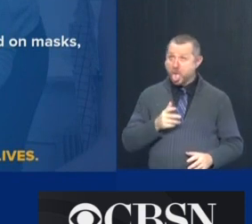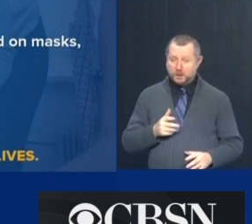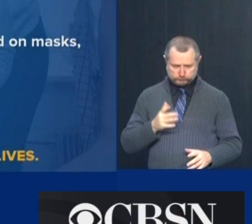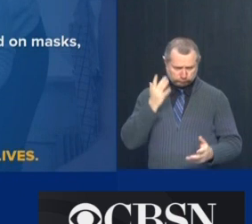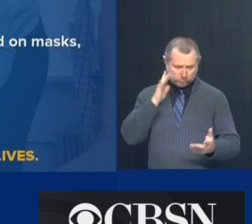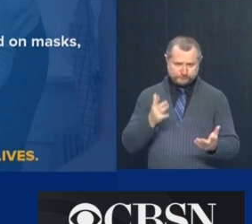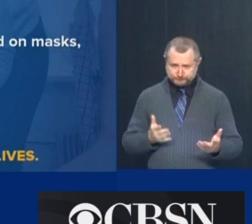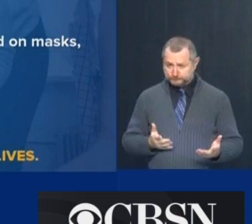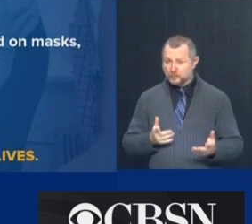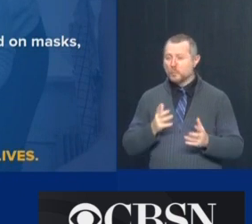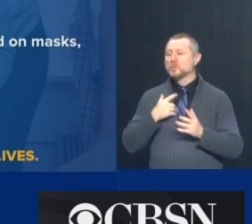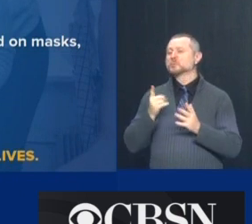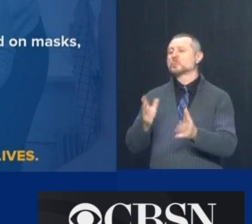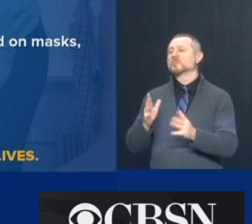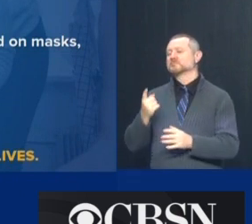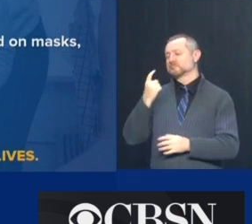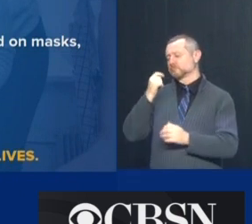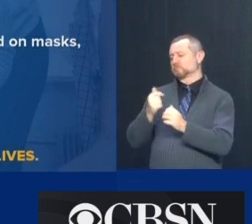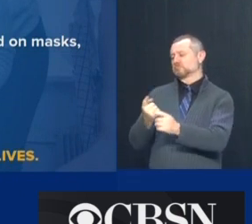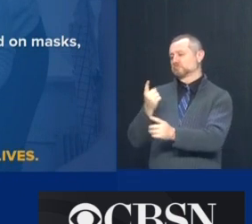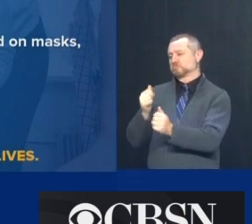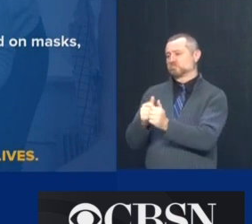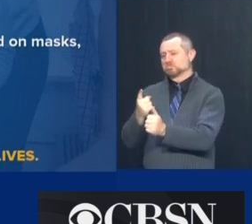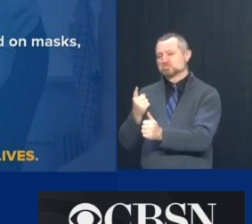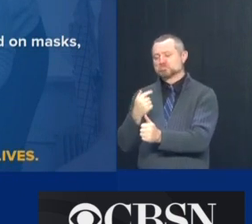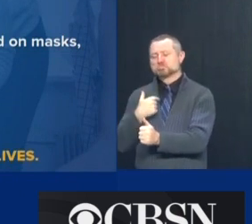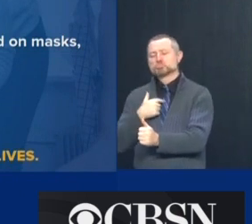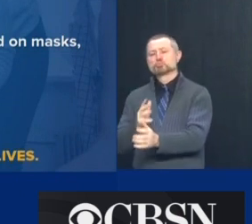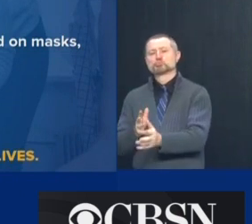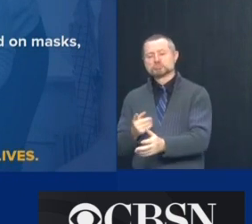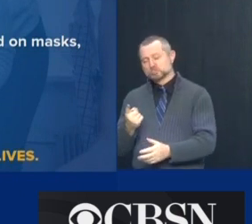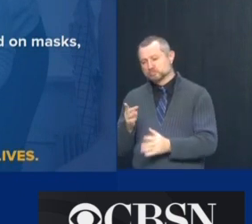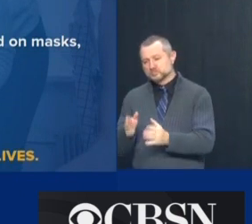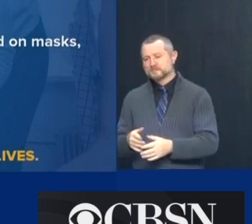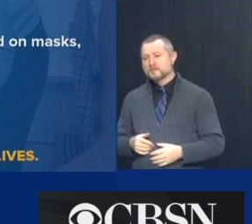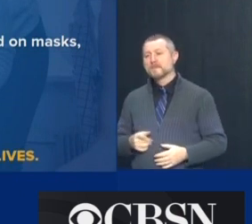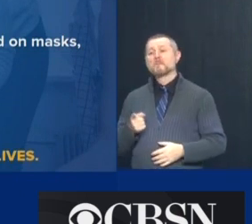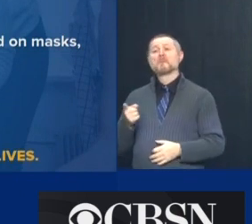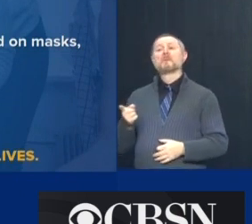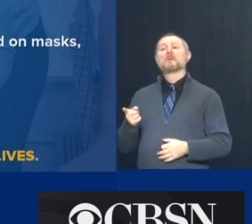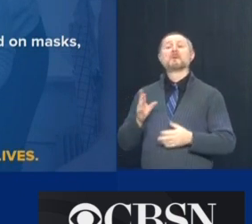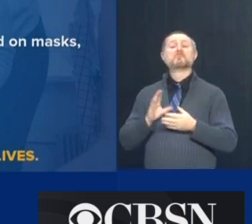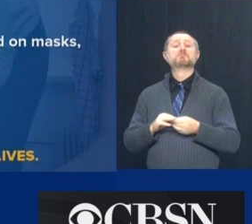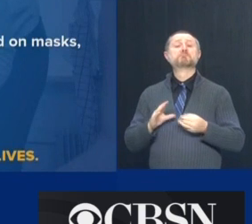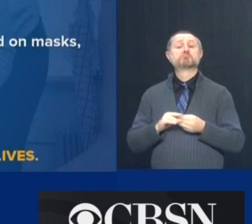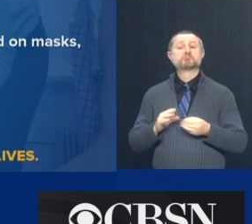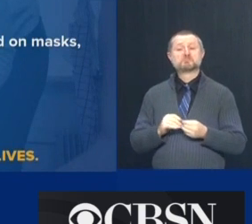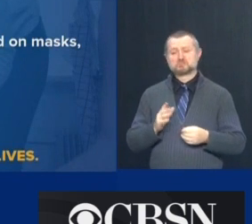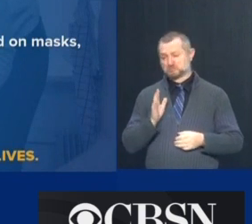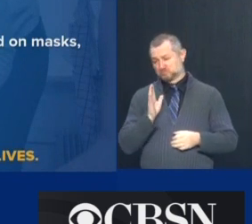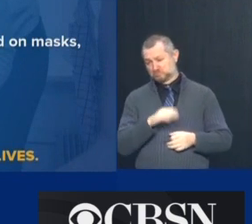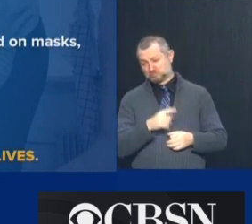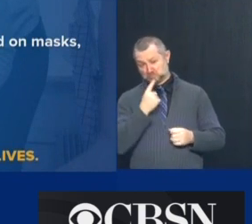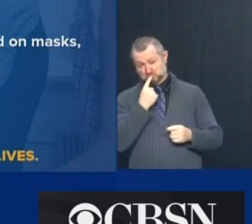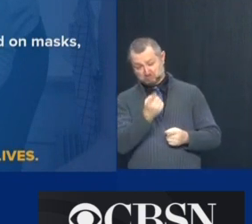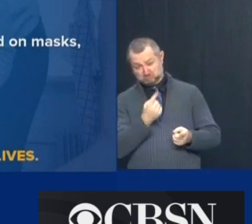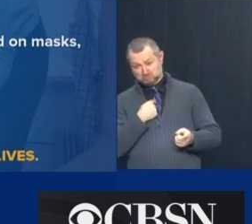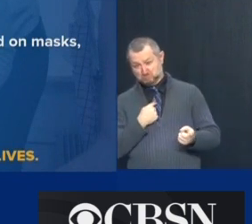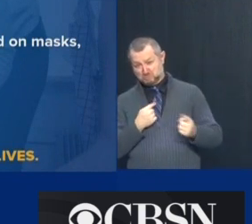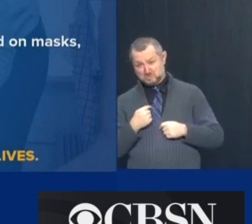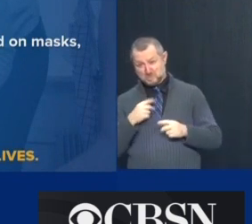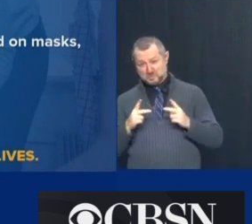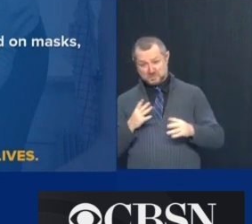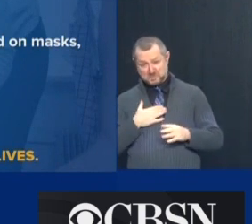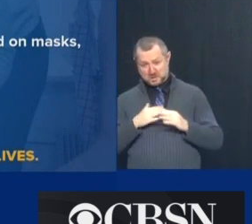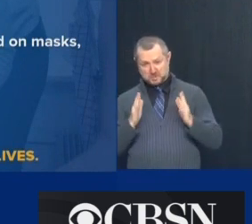with someone over the weekend. Well, nobody's going to tell me how many people to have in my house. It's